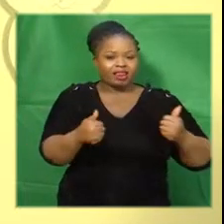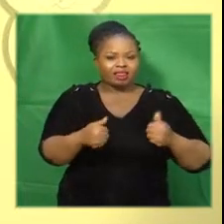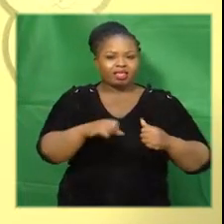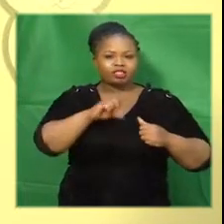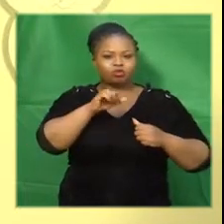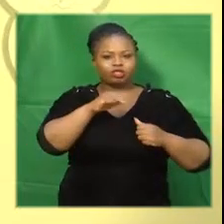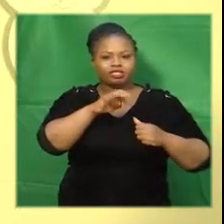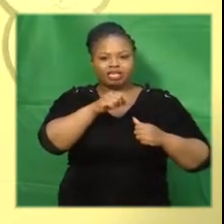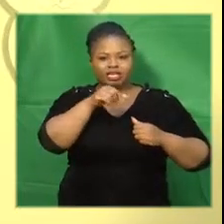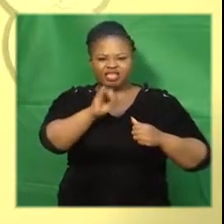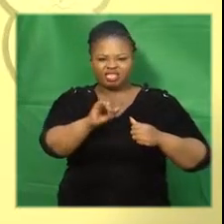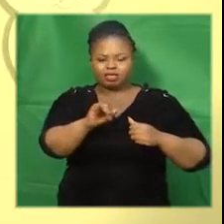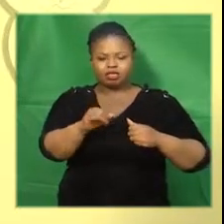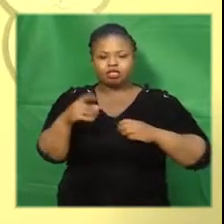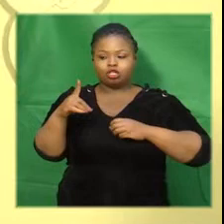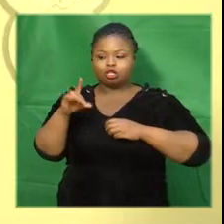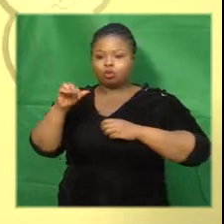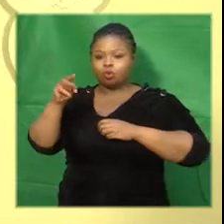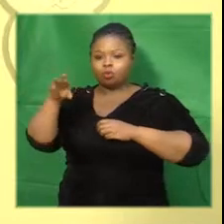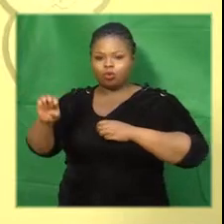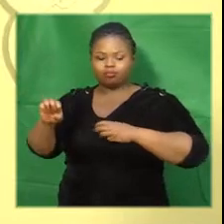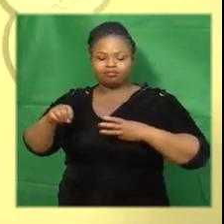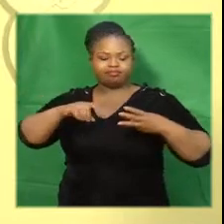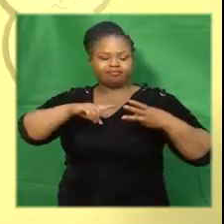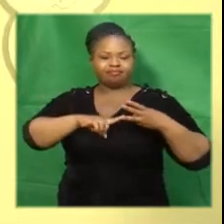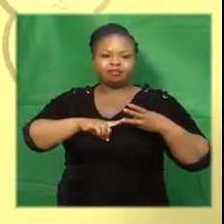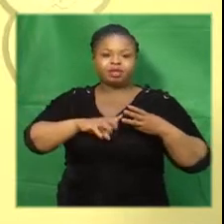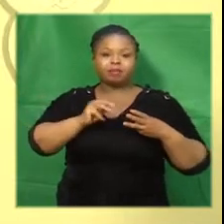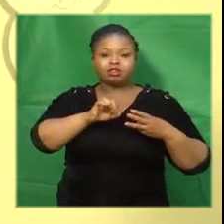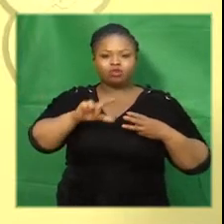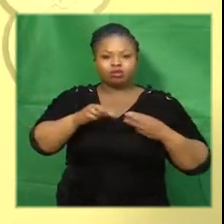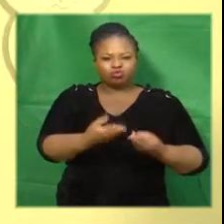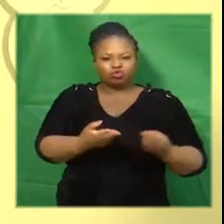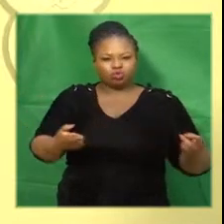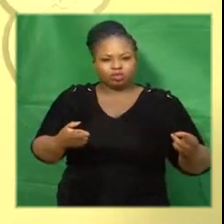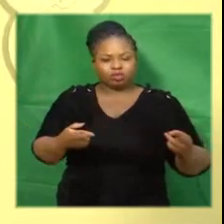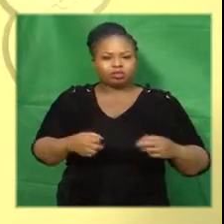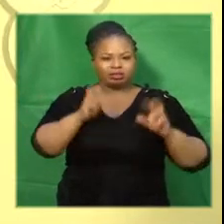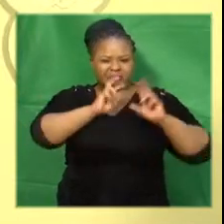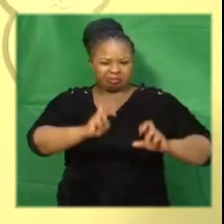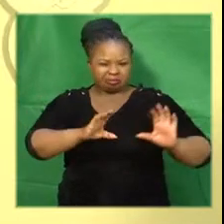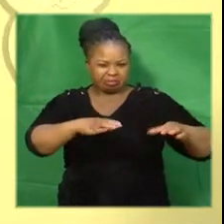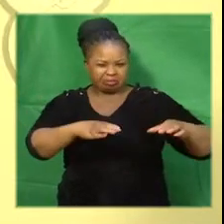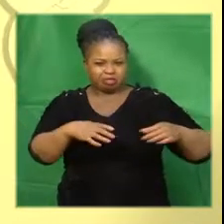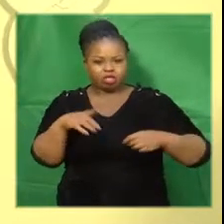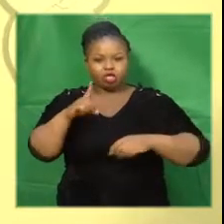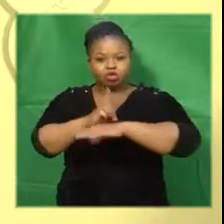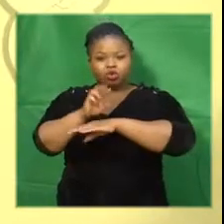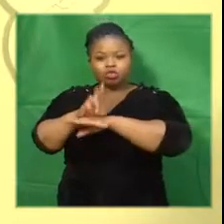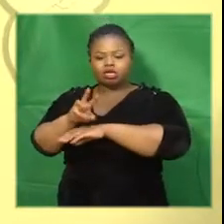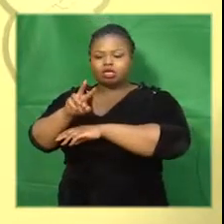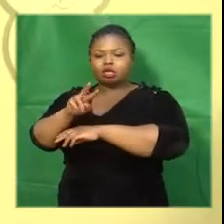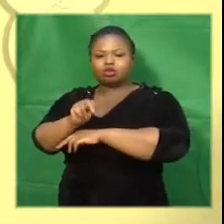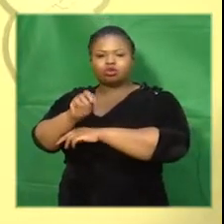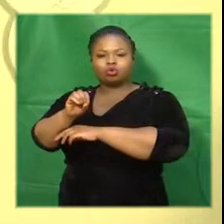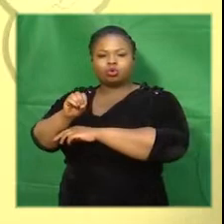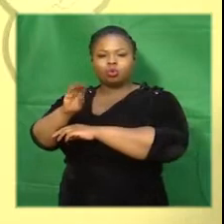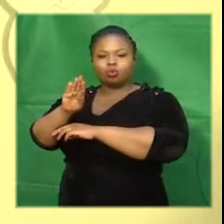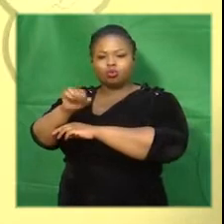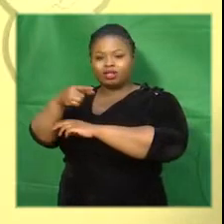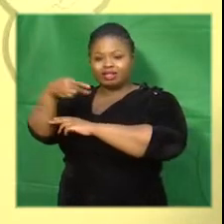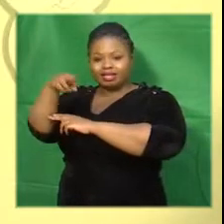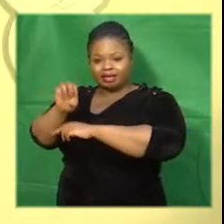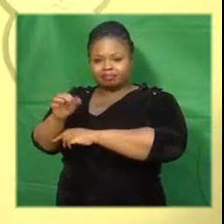Mineral resources and energy, Dr. Nobuhle Nkabane. Public Service